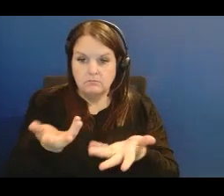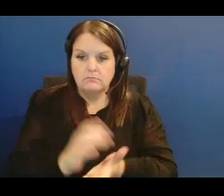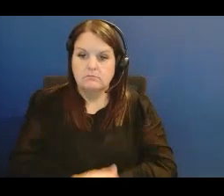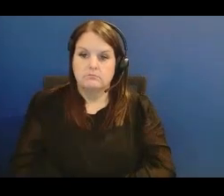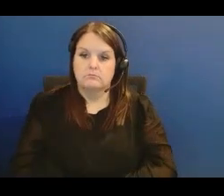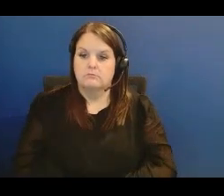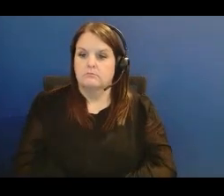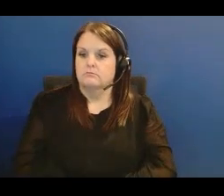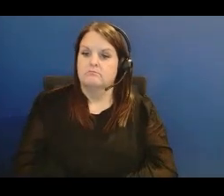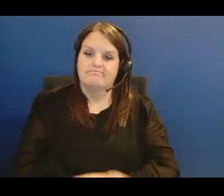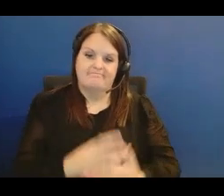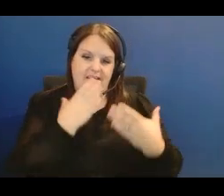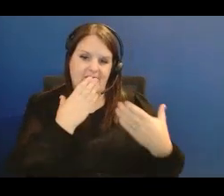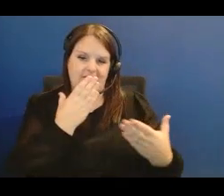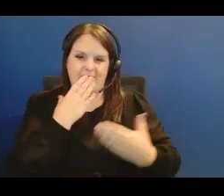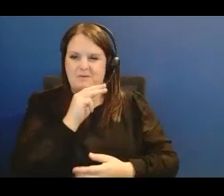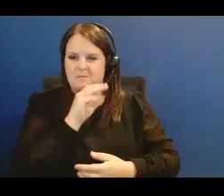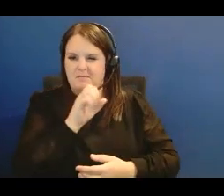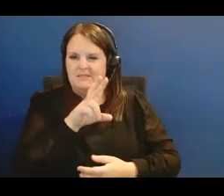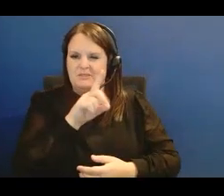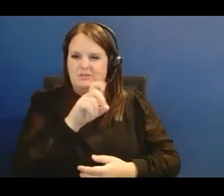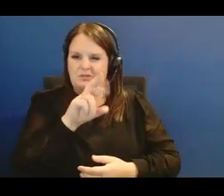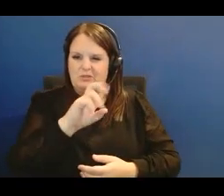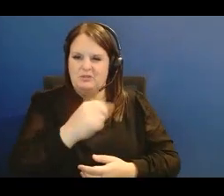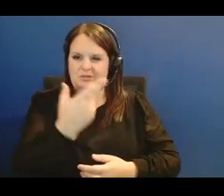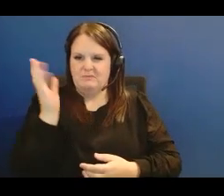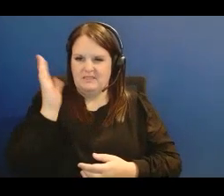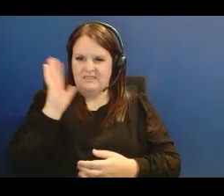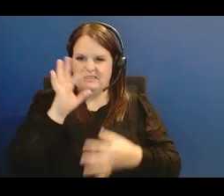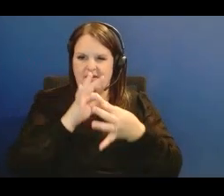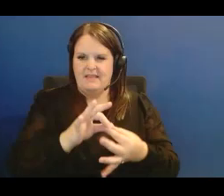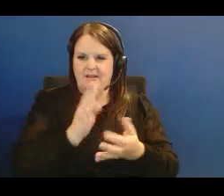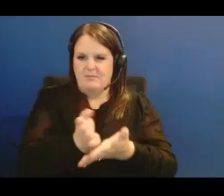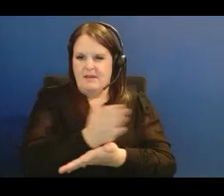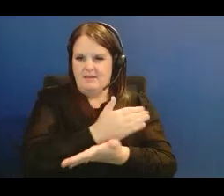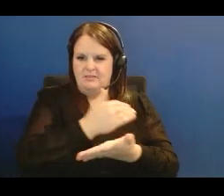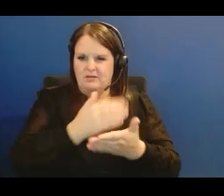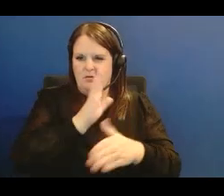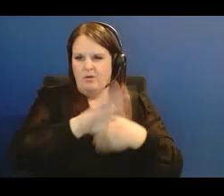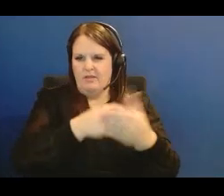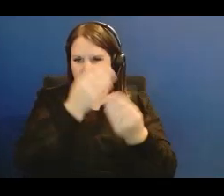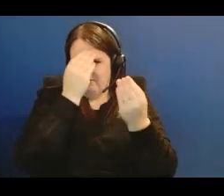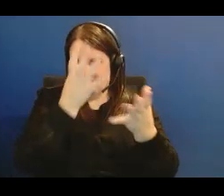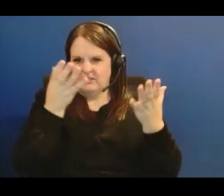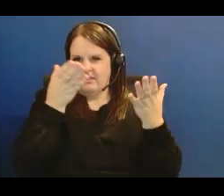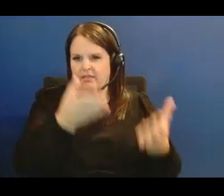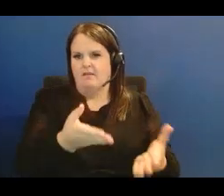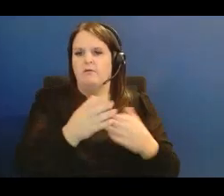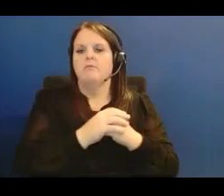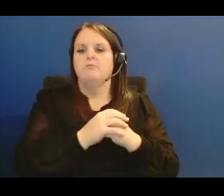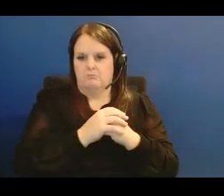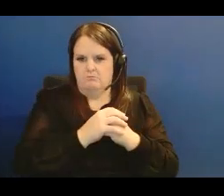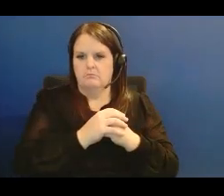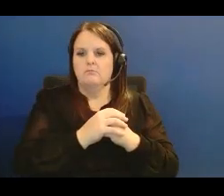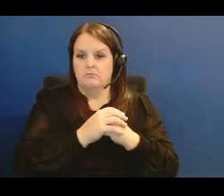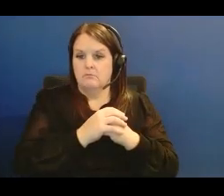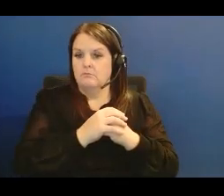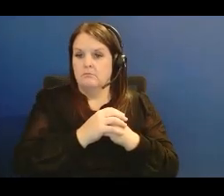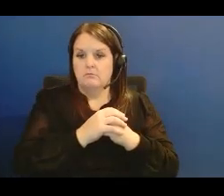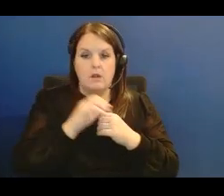Thank you so much, Ms. Dorsch, for the presentation of the budget and on all of the information therein. Are there any